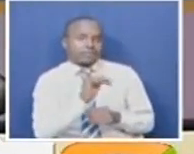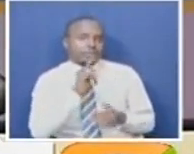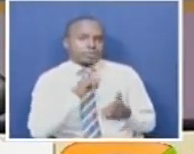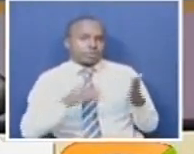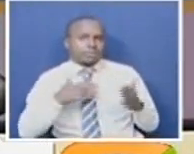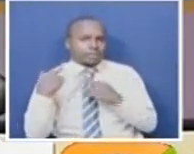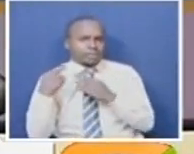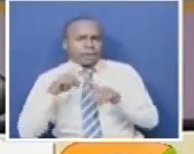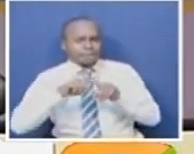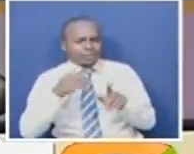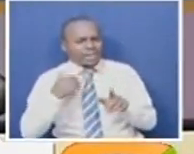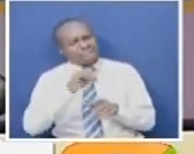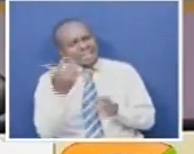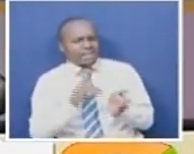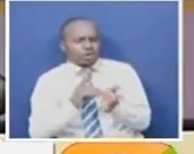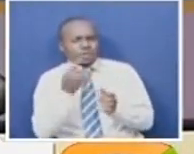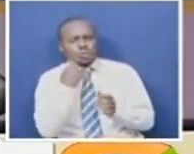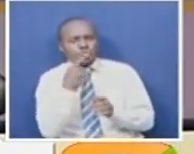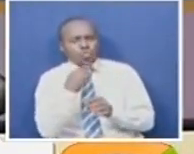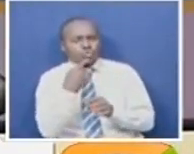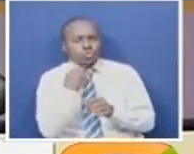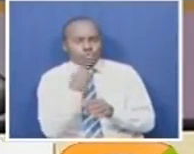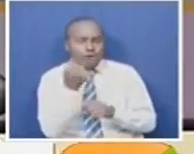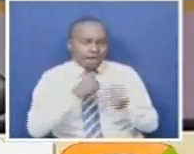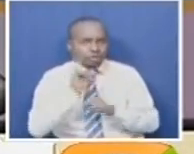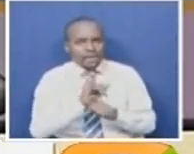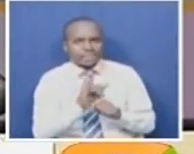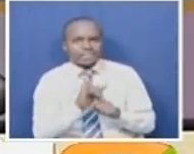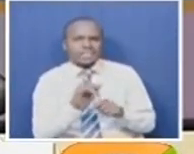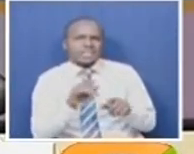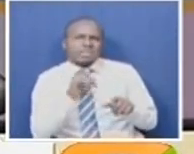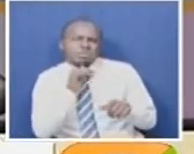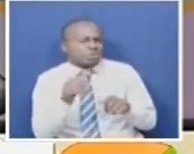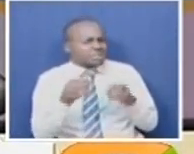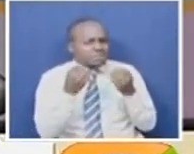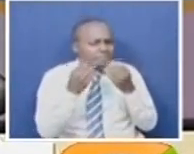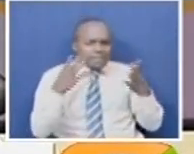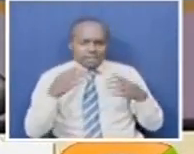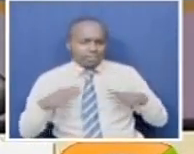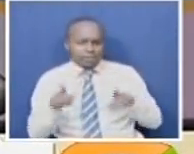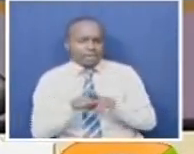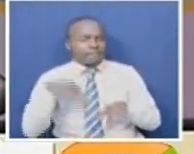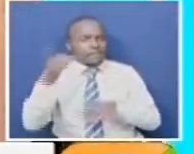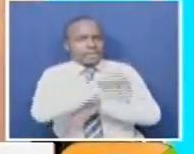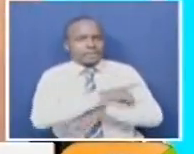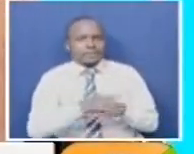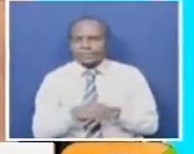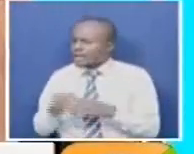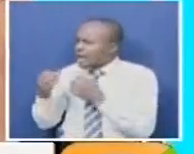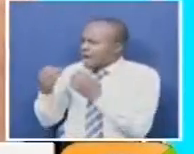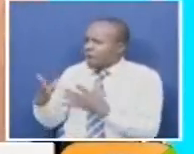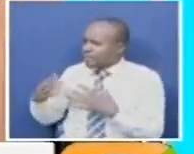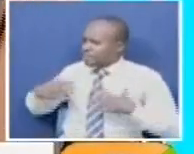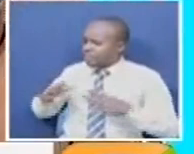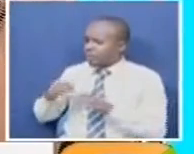there are other doctors who do it as well, mm-hmm. only not in the same, you know, not as many patients every day. Right. Yeah. How many patients per day